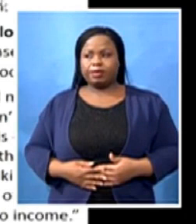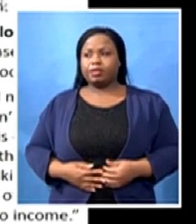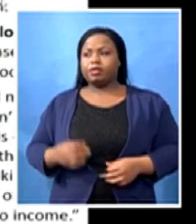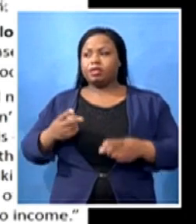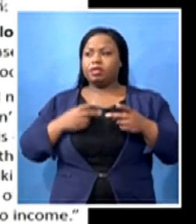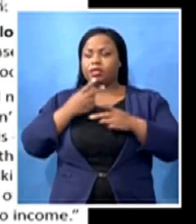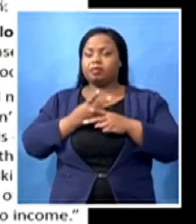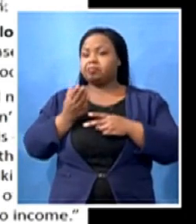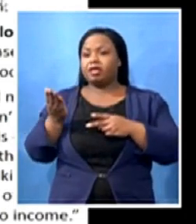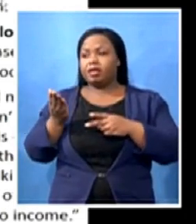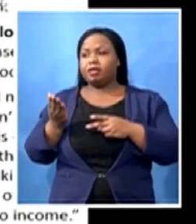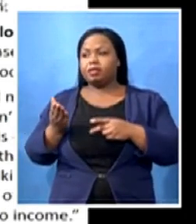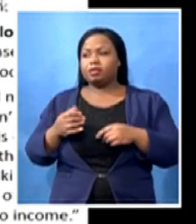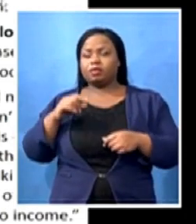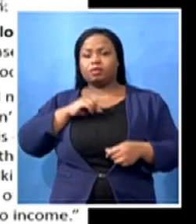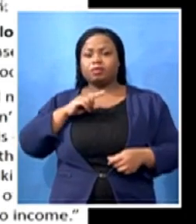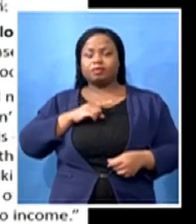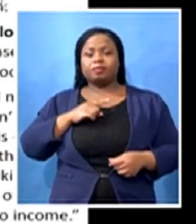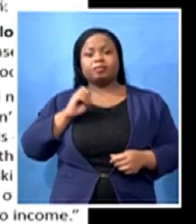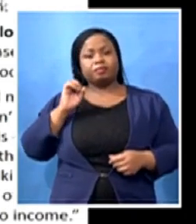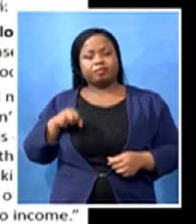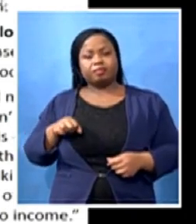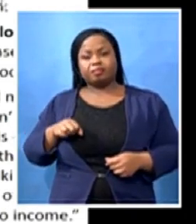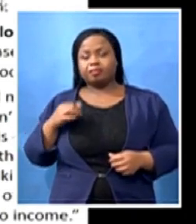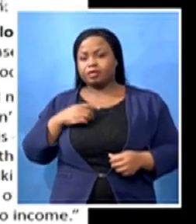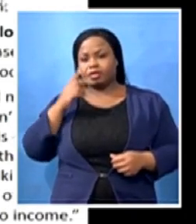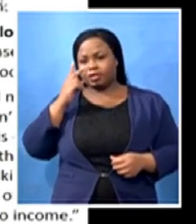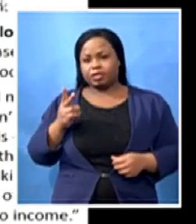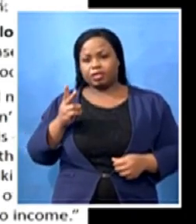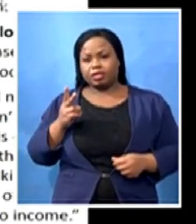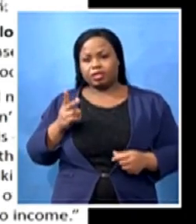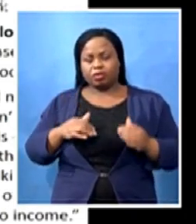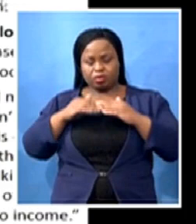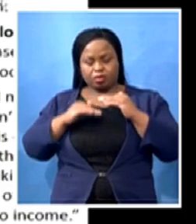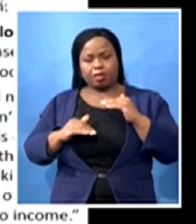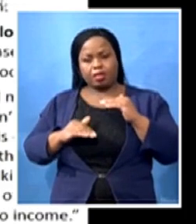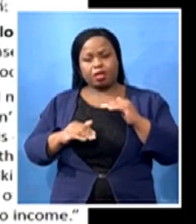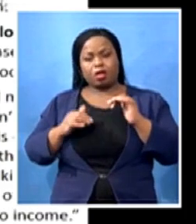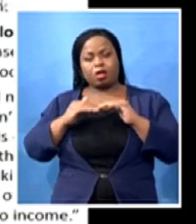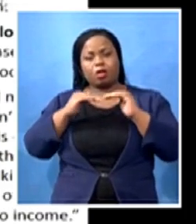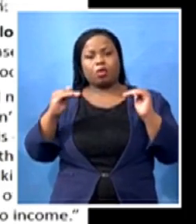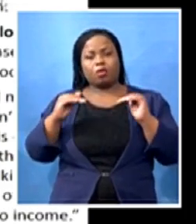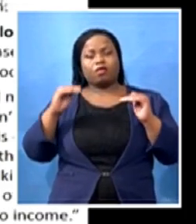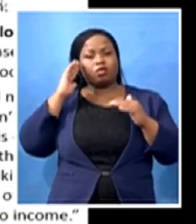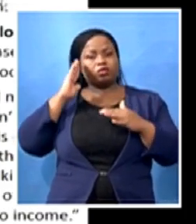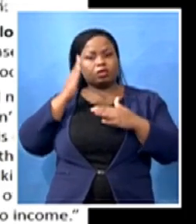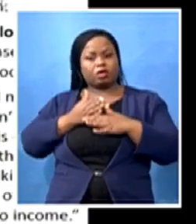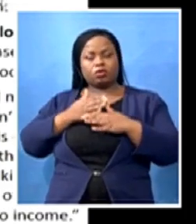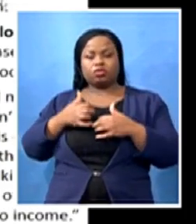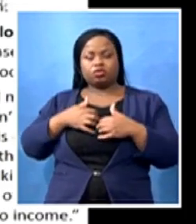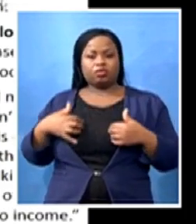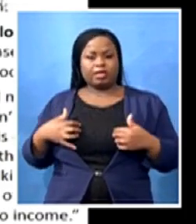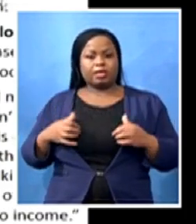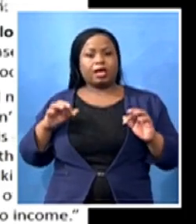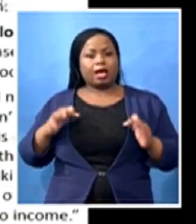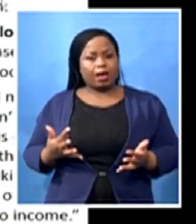are factors that actually reduce are associated with lower levels of psychological distress. And it speaks about low levels of knowledge